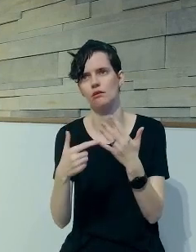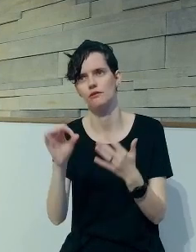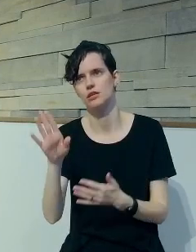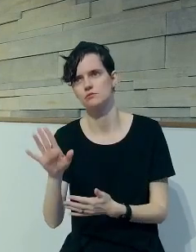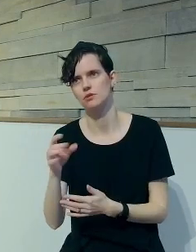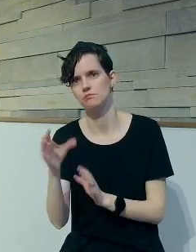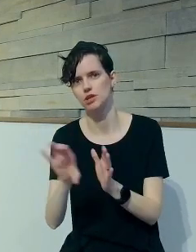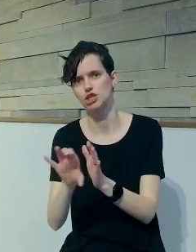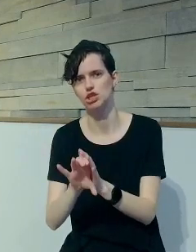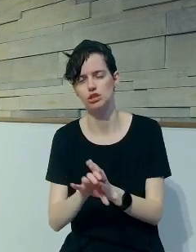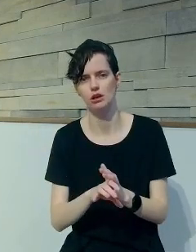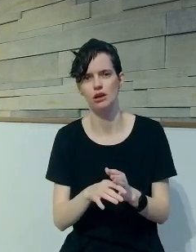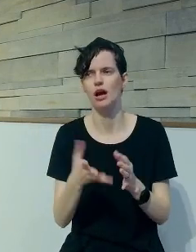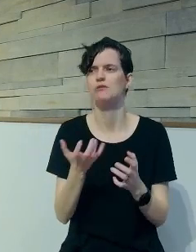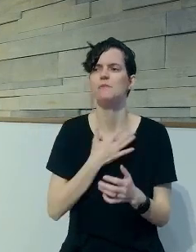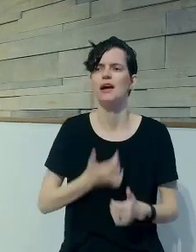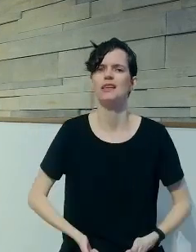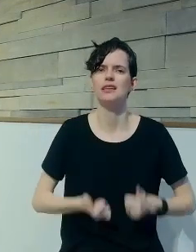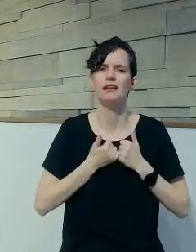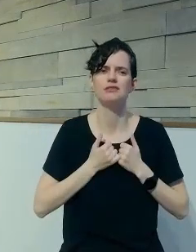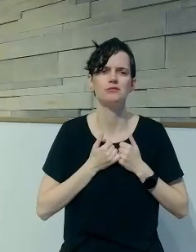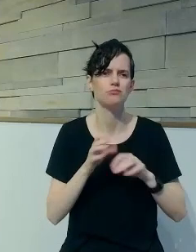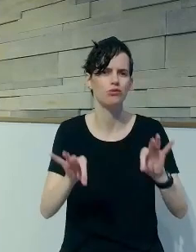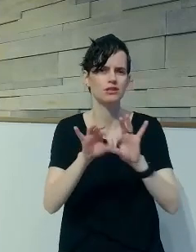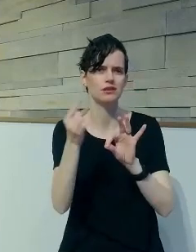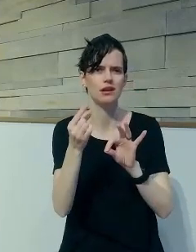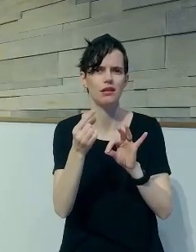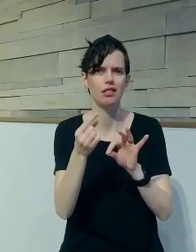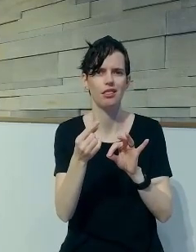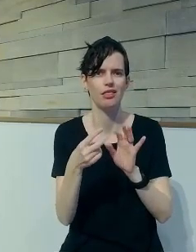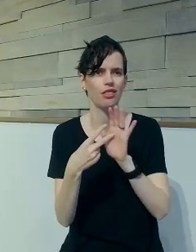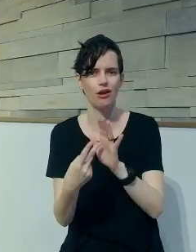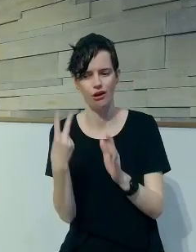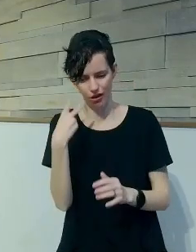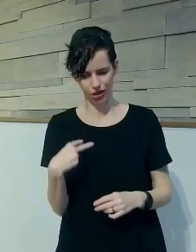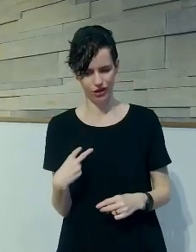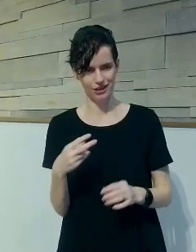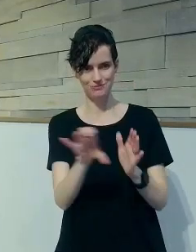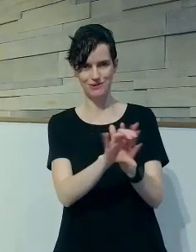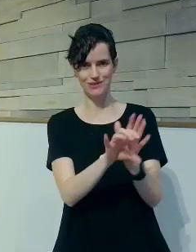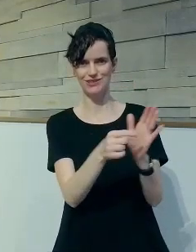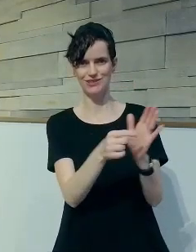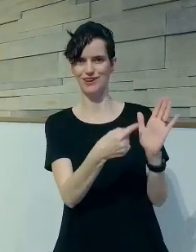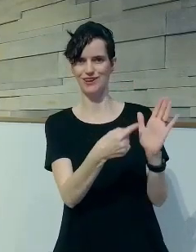Facebook pictures? I want my life to mean something. It means something. Look what I had for lunch right here. Look at this picture. All right. My life means something. All